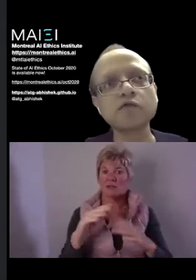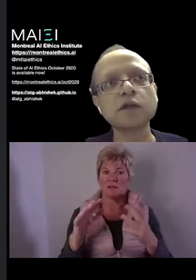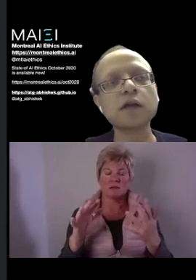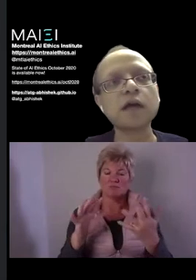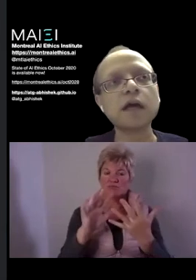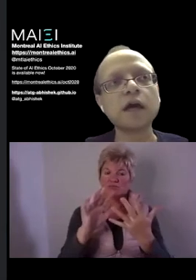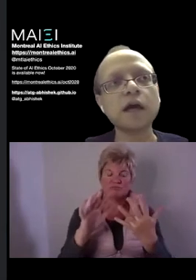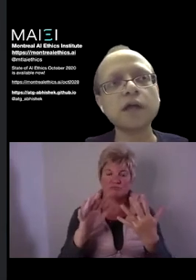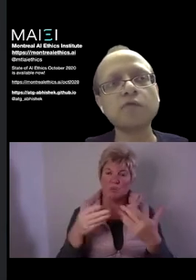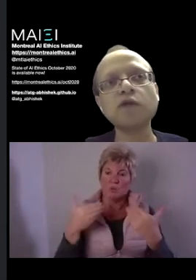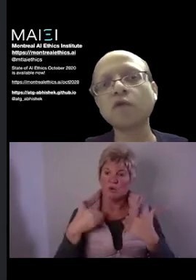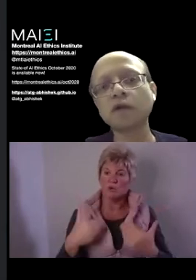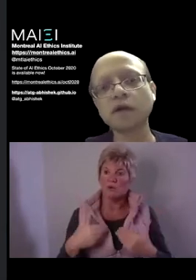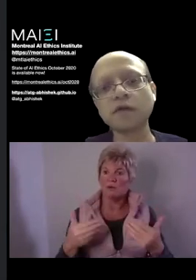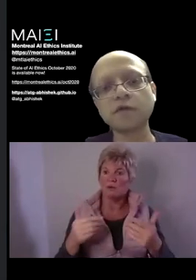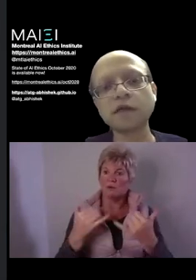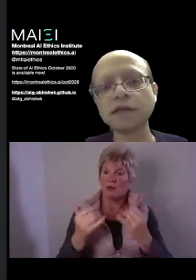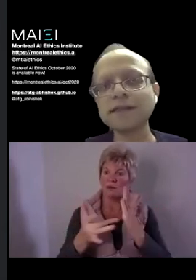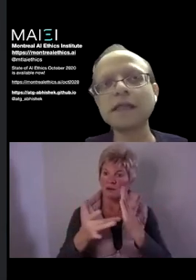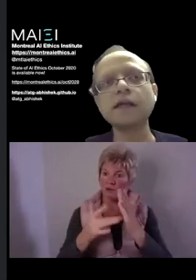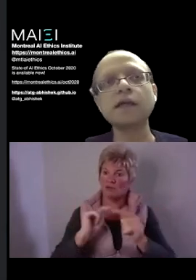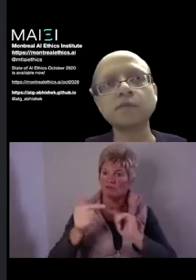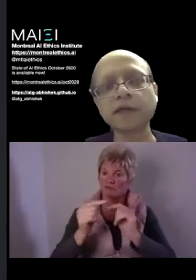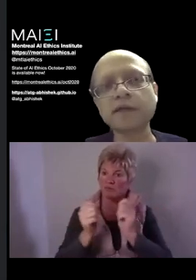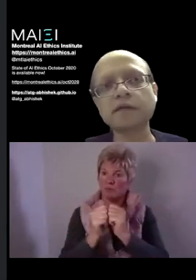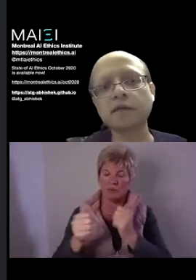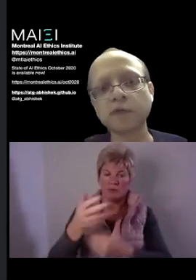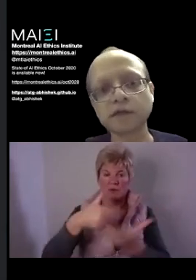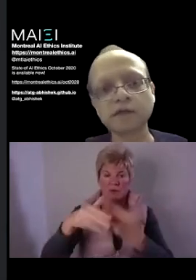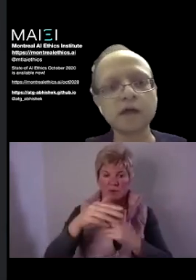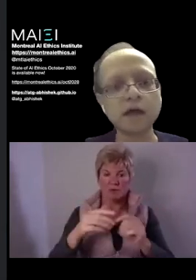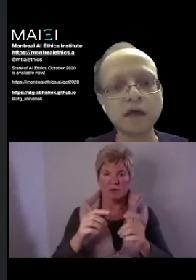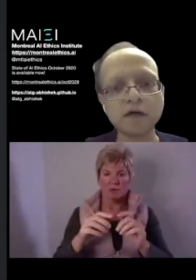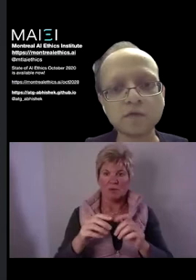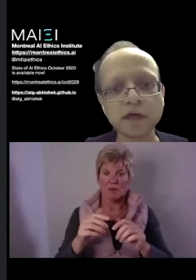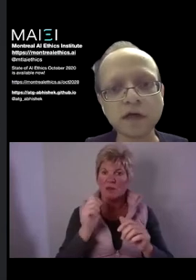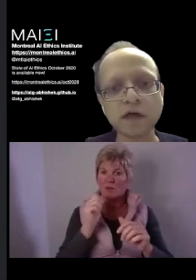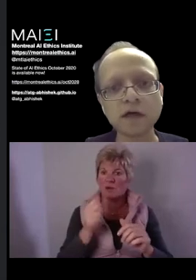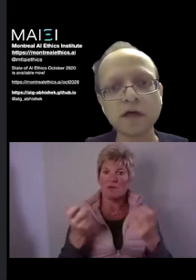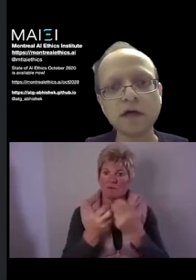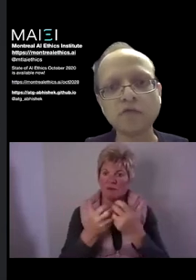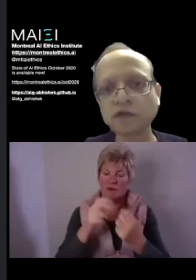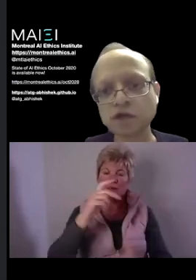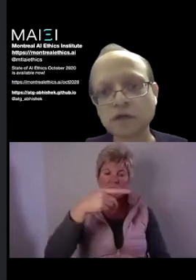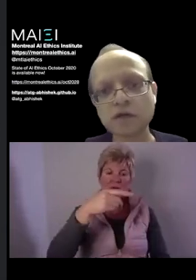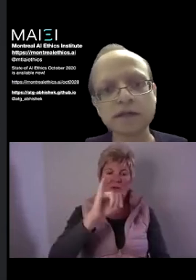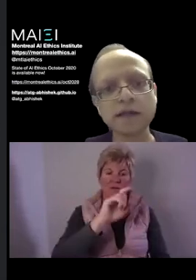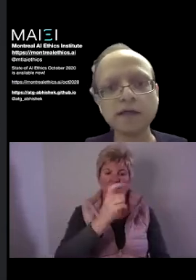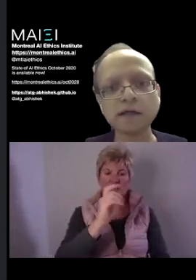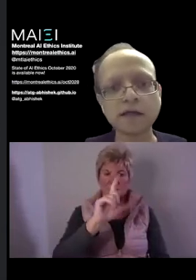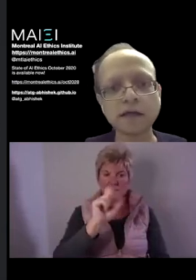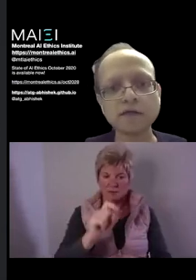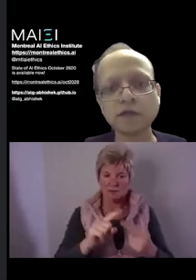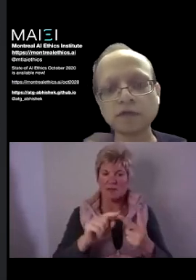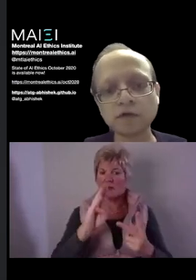are human and we don't fit neatly into pixels and bits. We are richer than